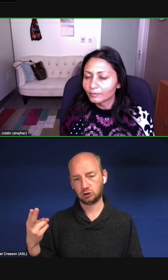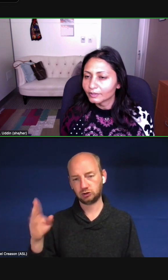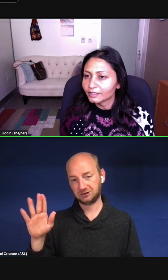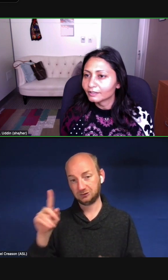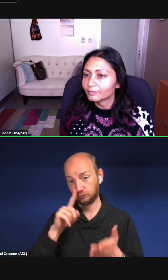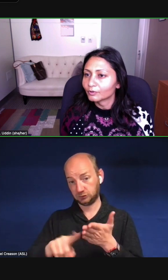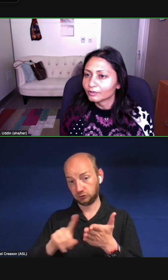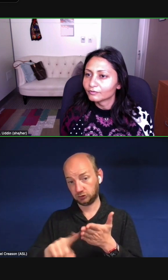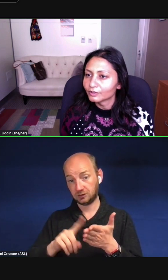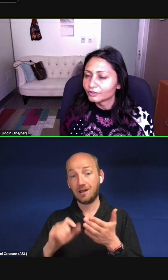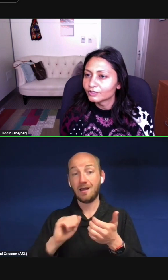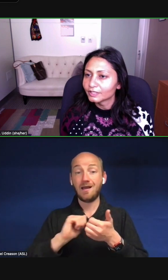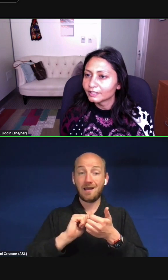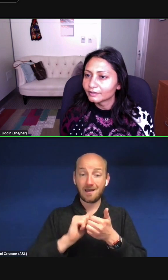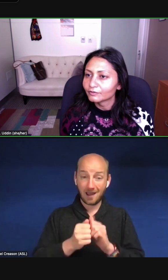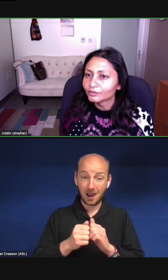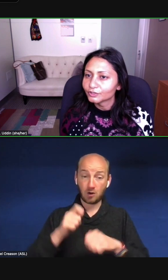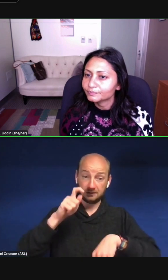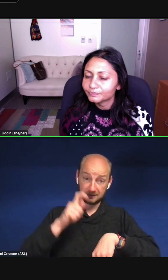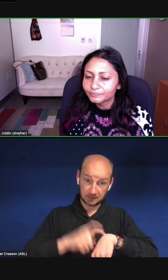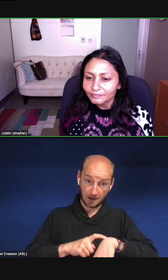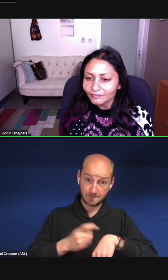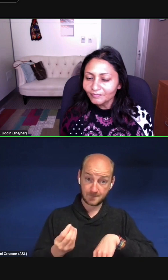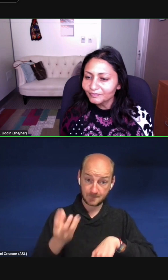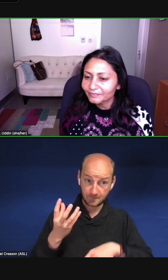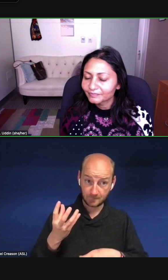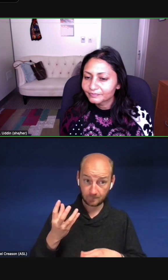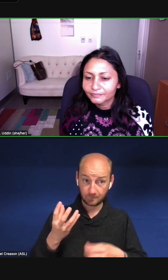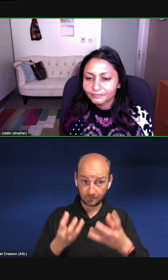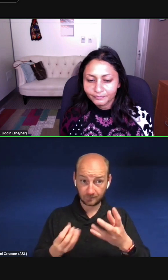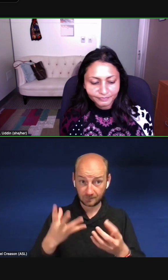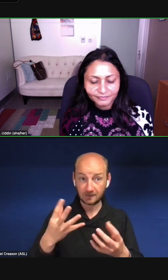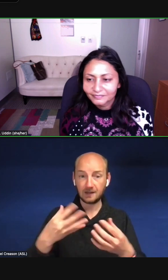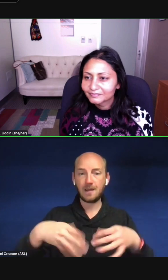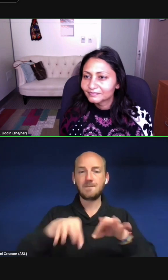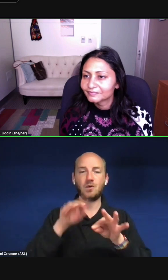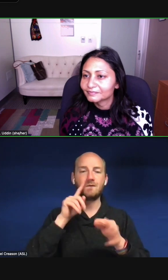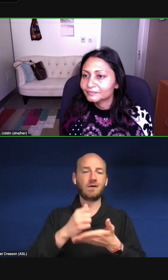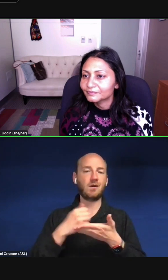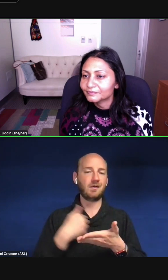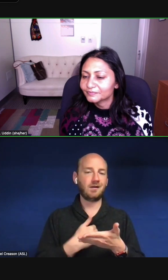also probably important for understanding the function.